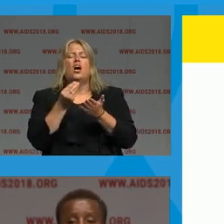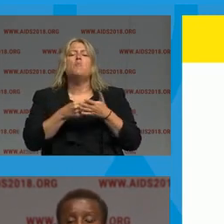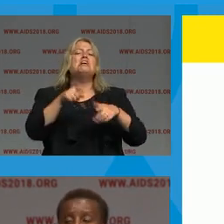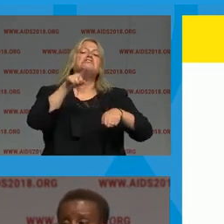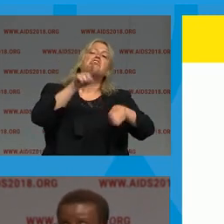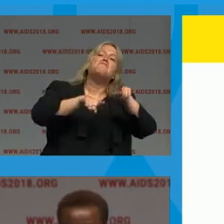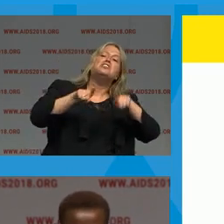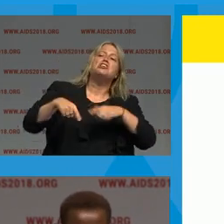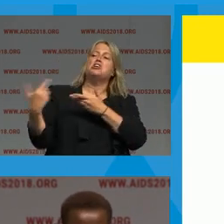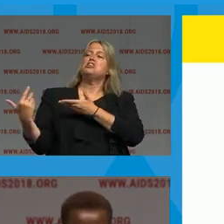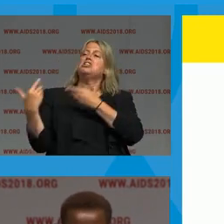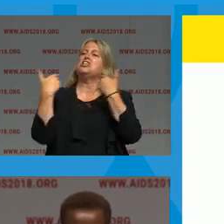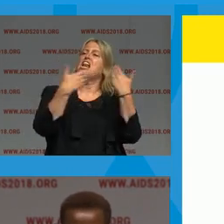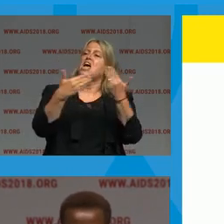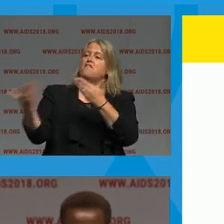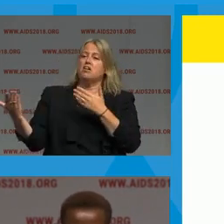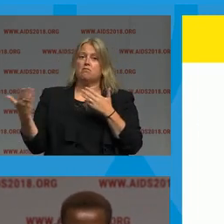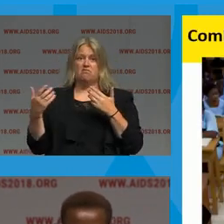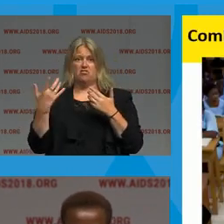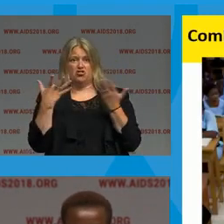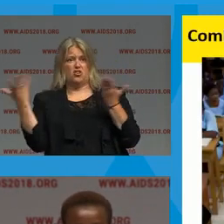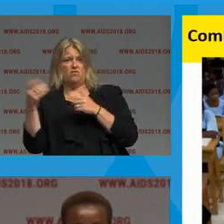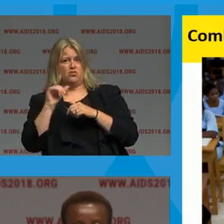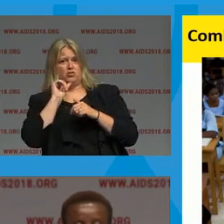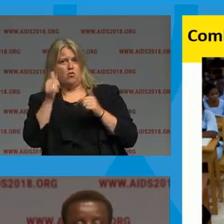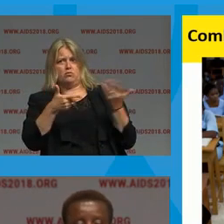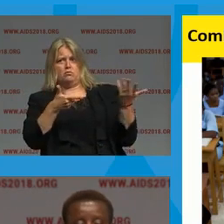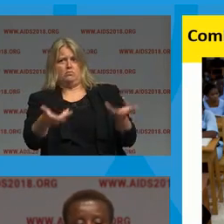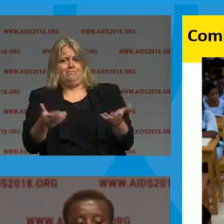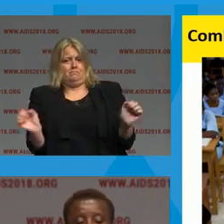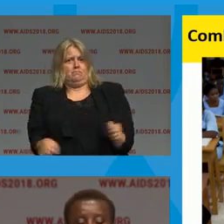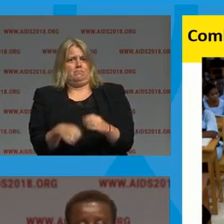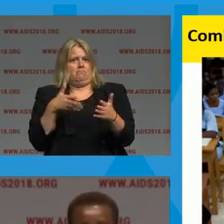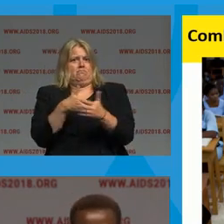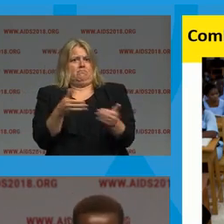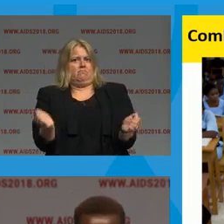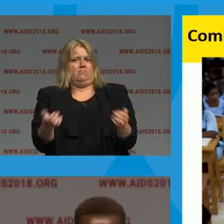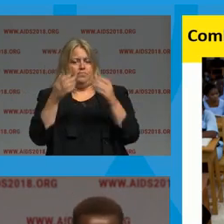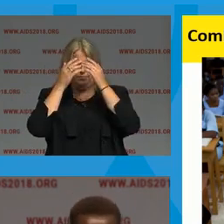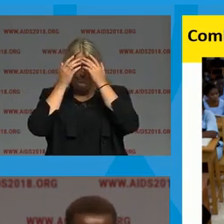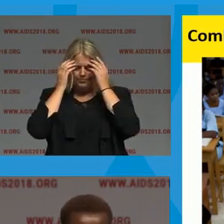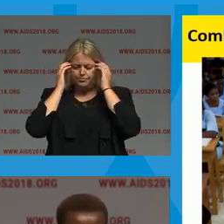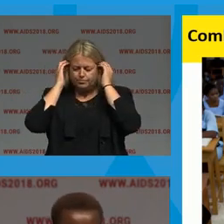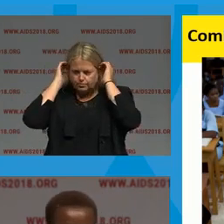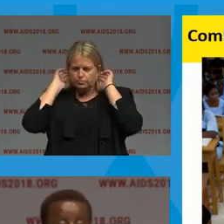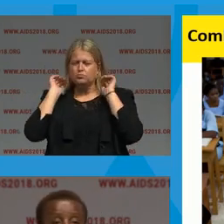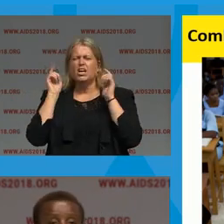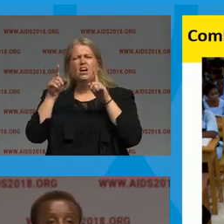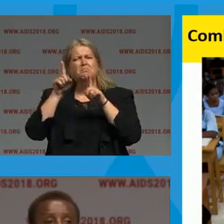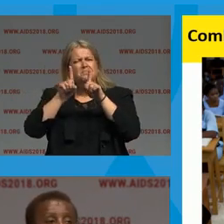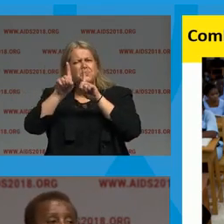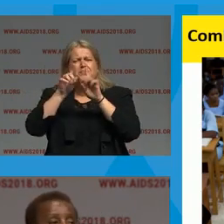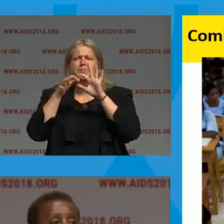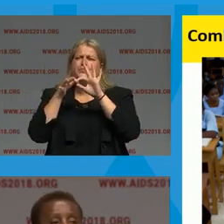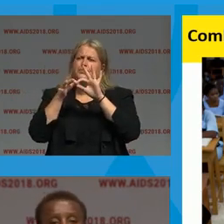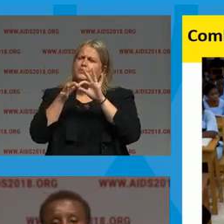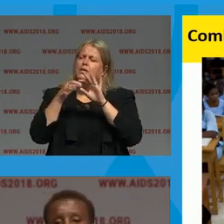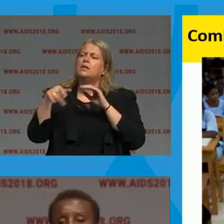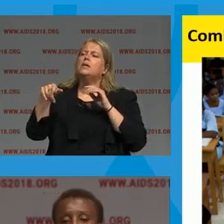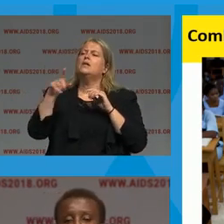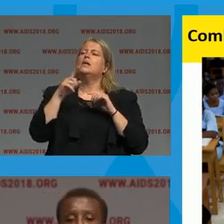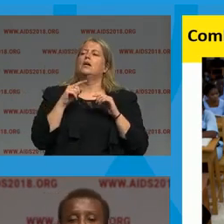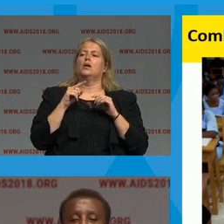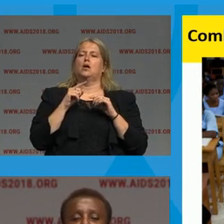deliver where services are not available. I want to think and take us back to the questions around going beyond